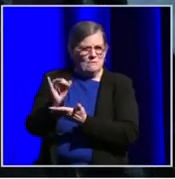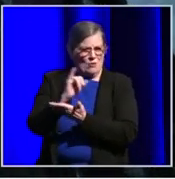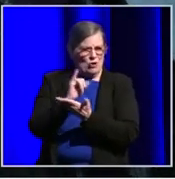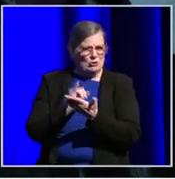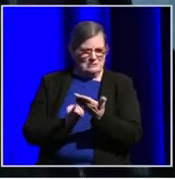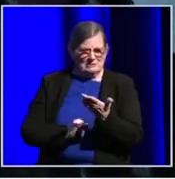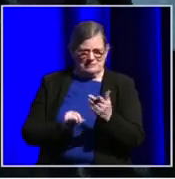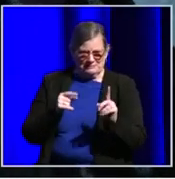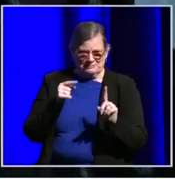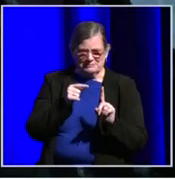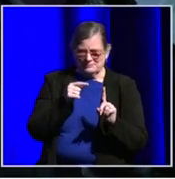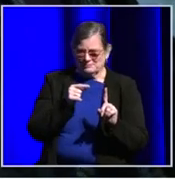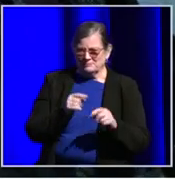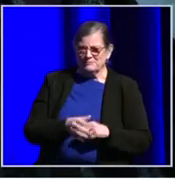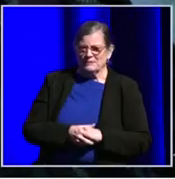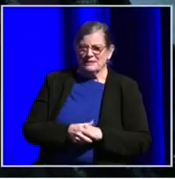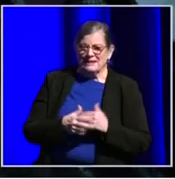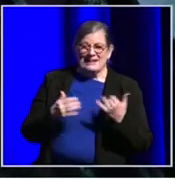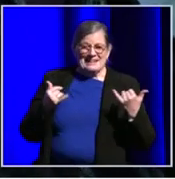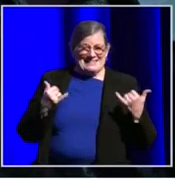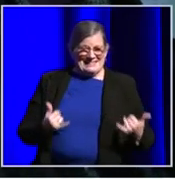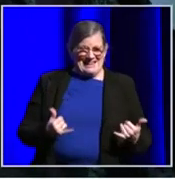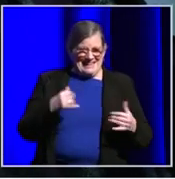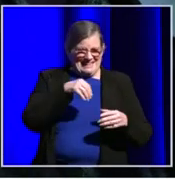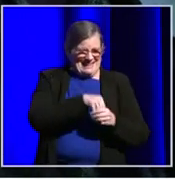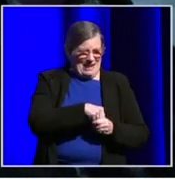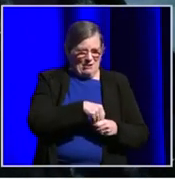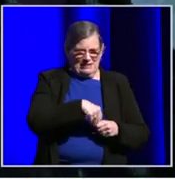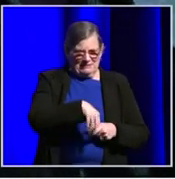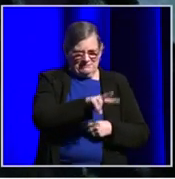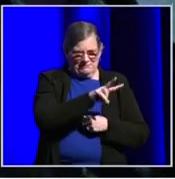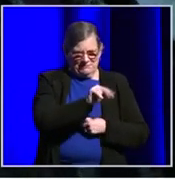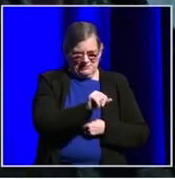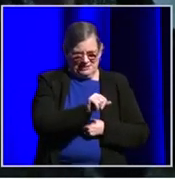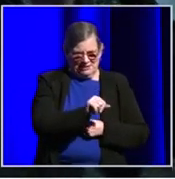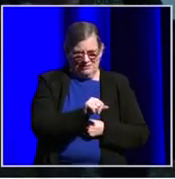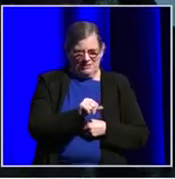and is now matriculating at Virginia Commonwealth University.